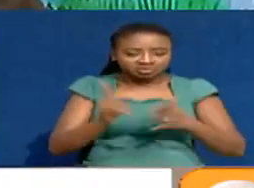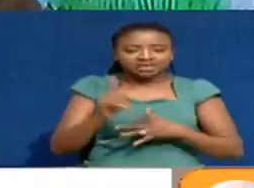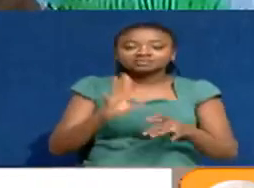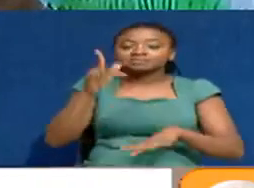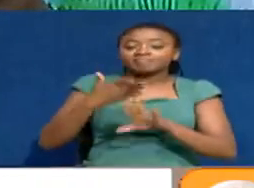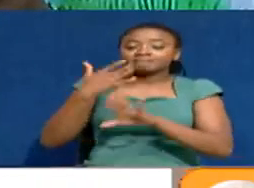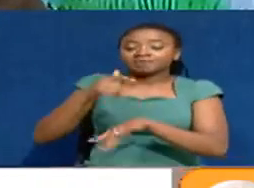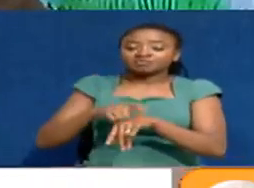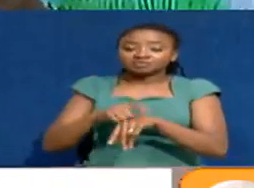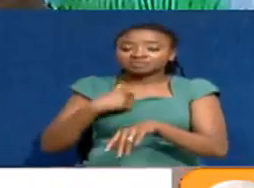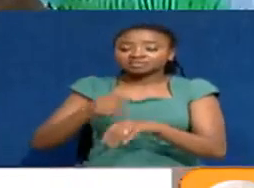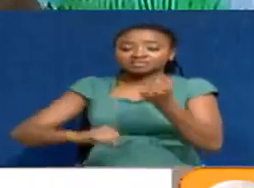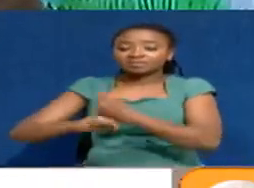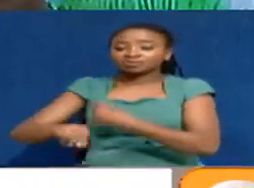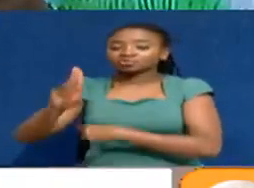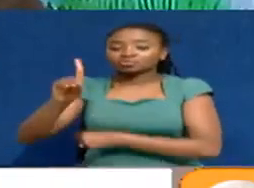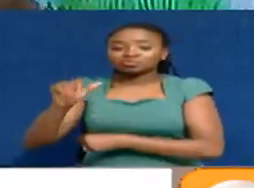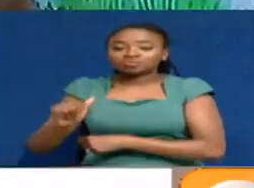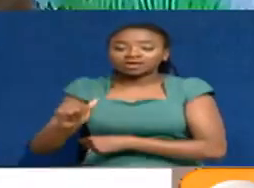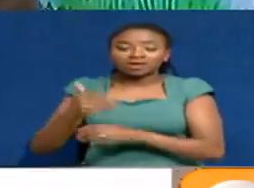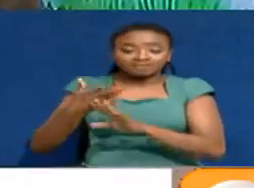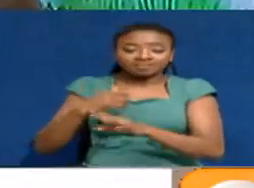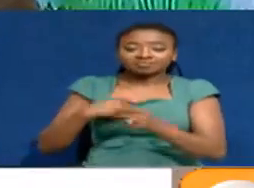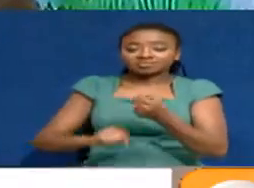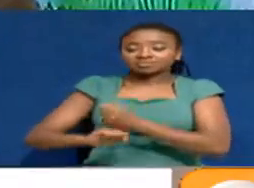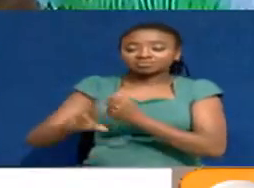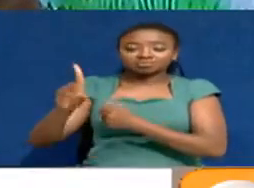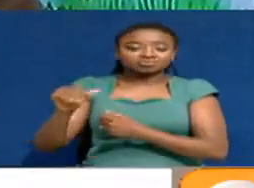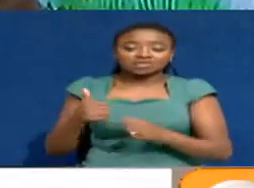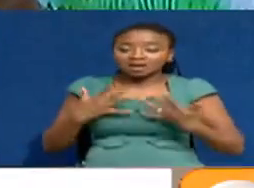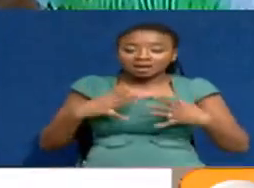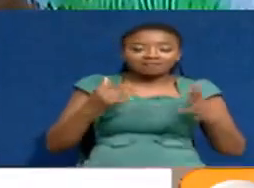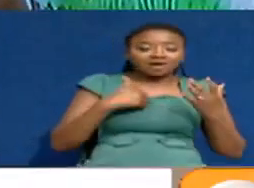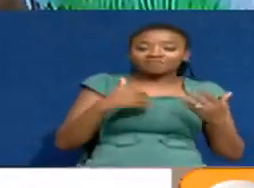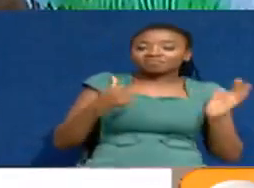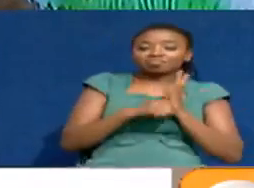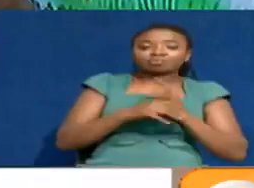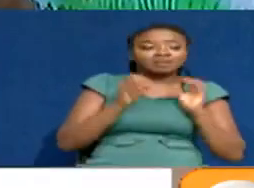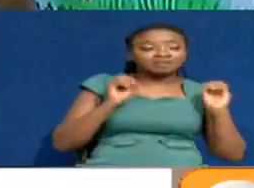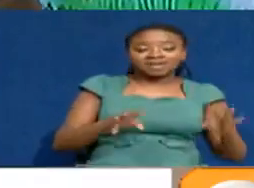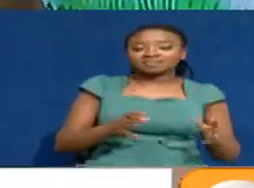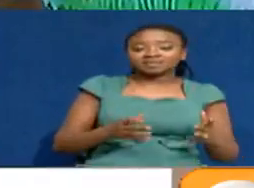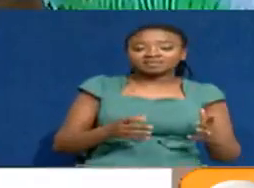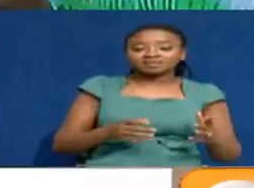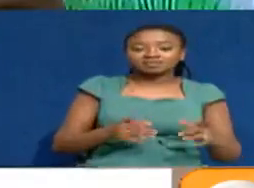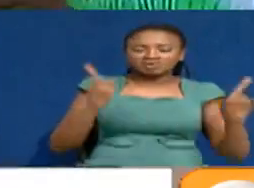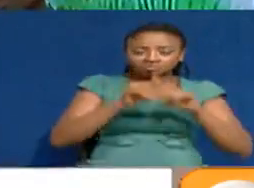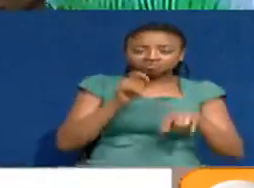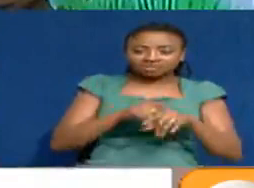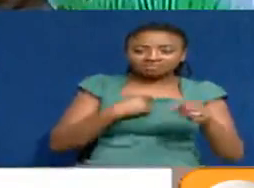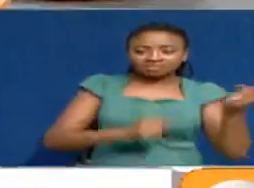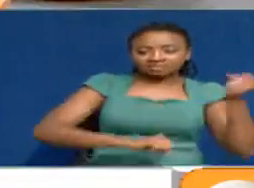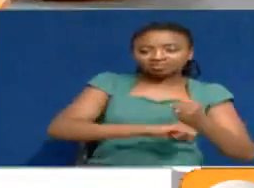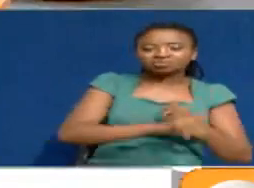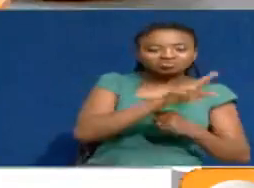Uhuru Kenyatta. Those allegations were not there. All the years I supported Uhuru Kenyatta, nobody had a problem with the way I'm doing business. Okay. You know, before, because